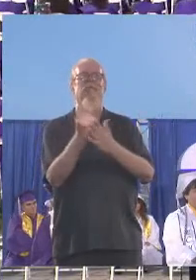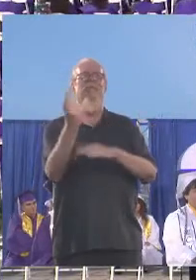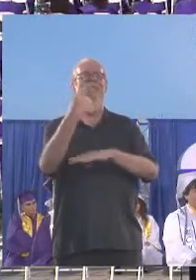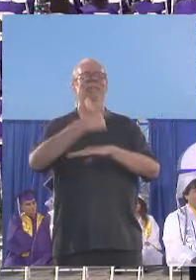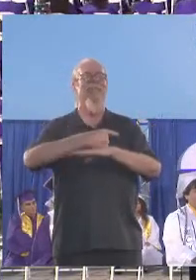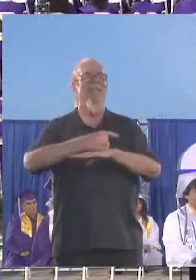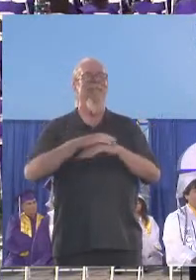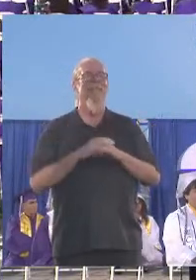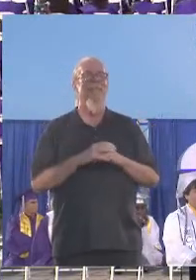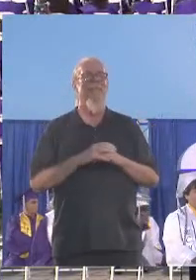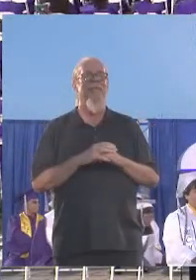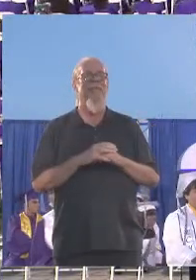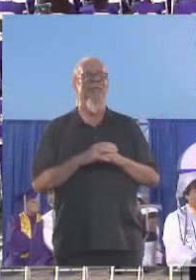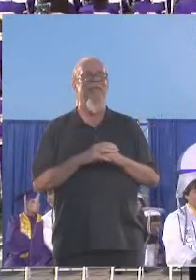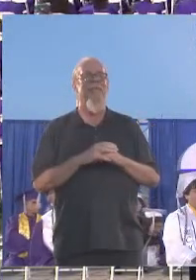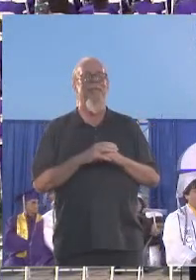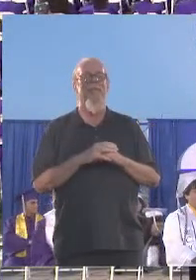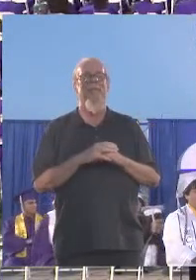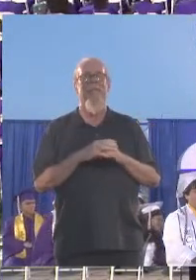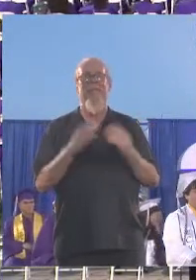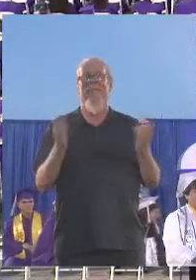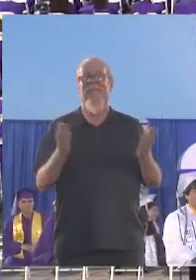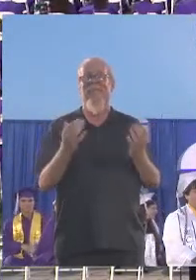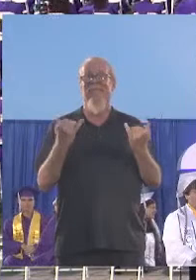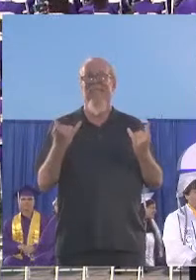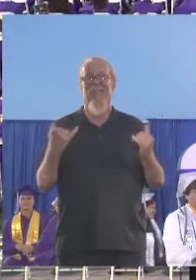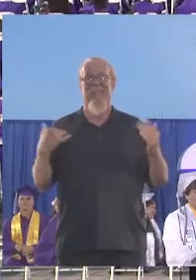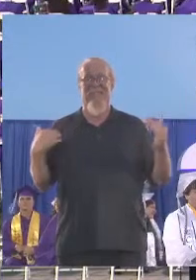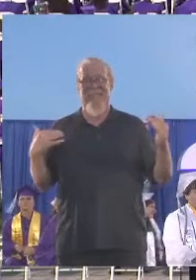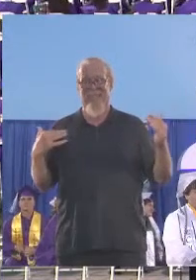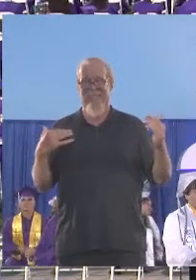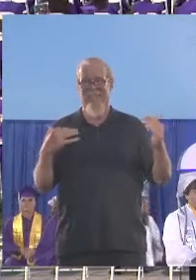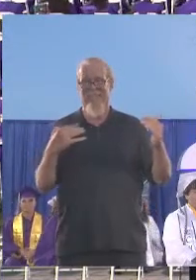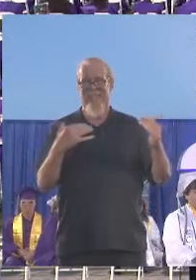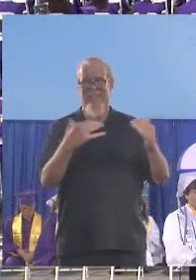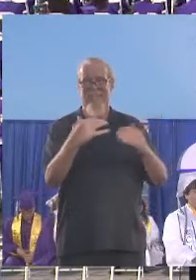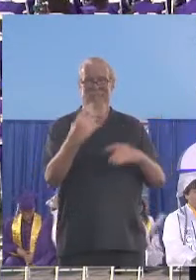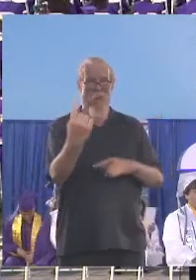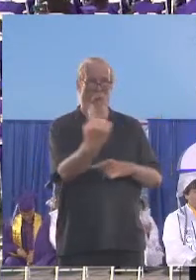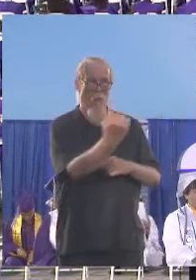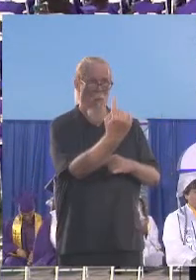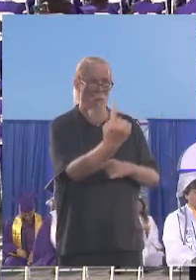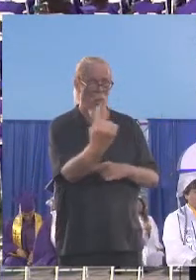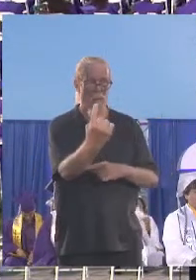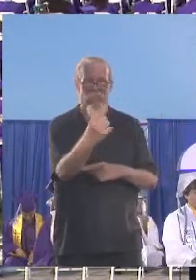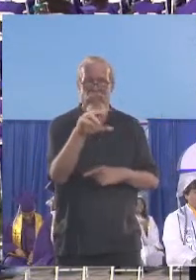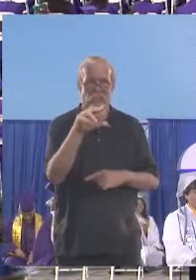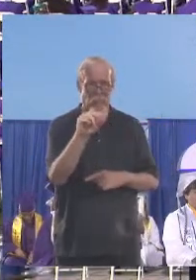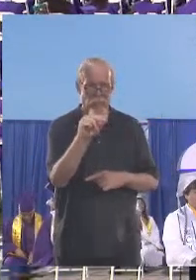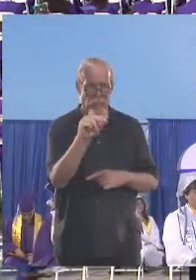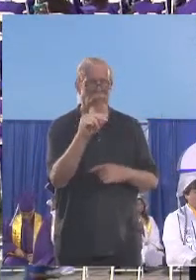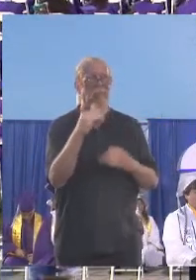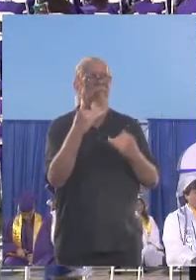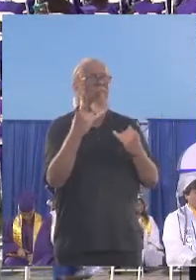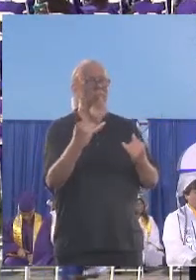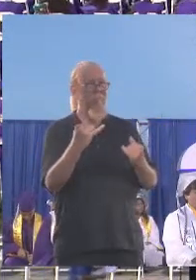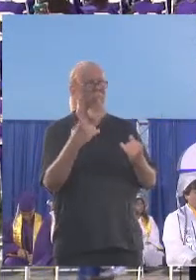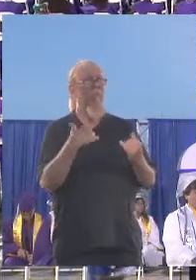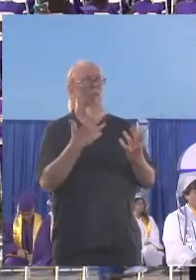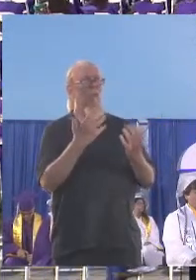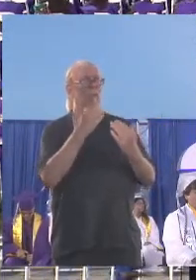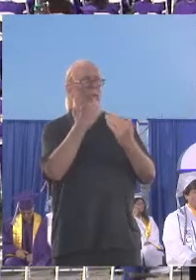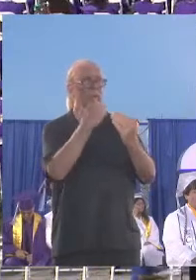Arriving to this momentous occasion was not a solo endeavor. So at this time, I would like to thank